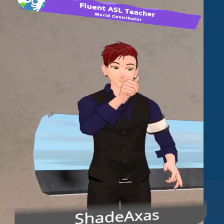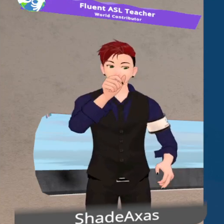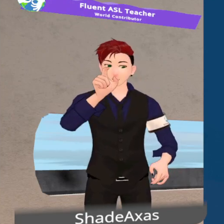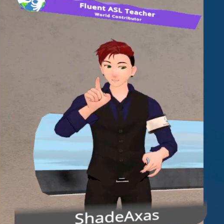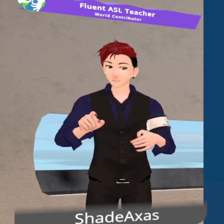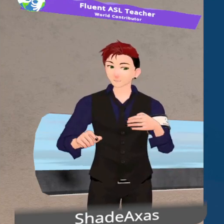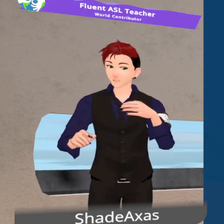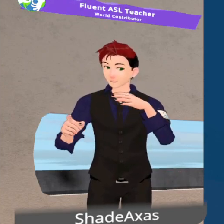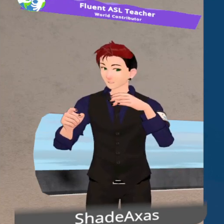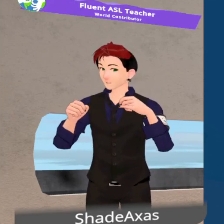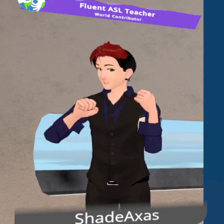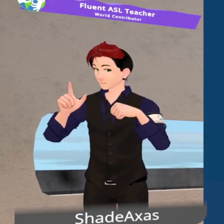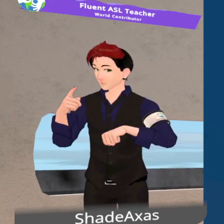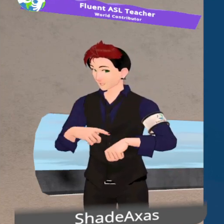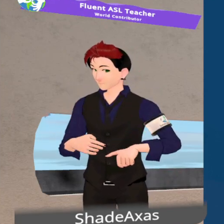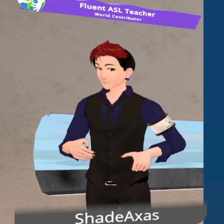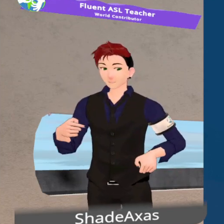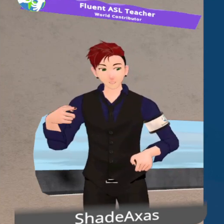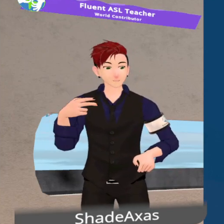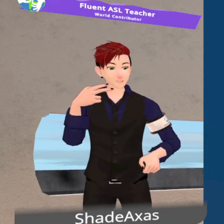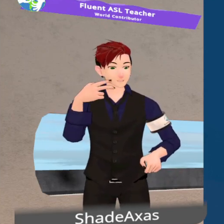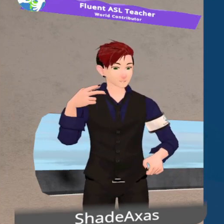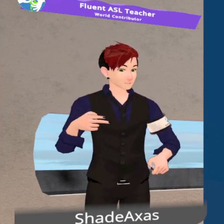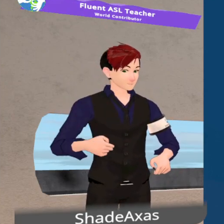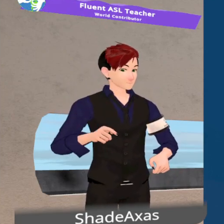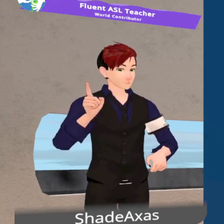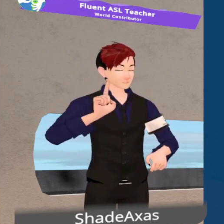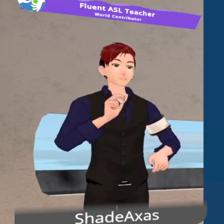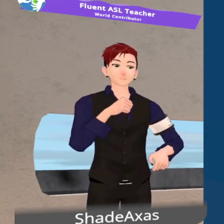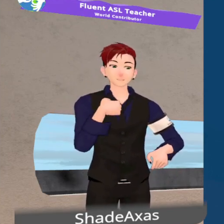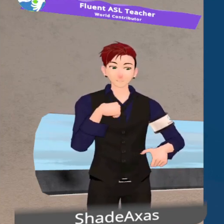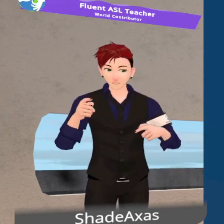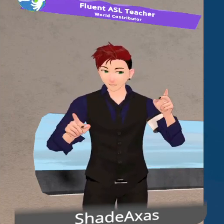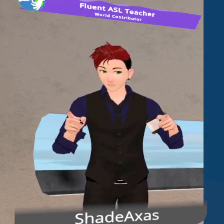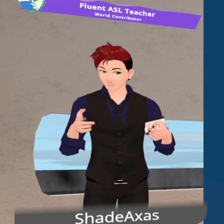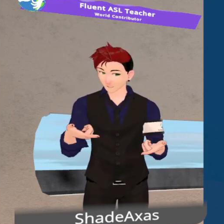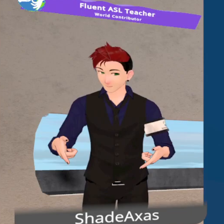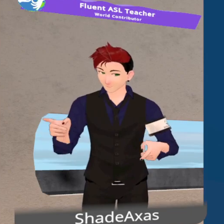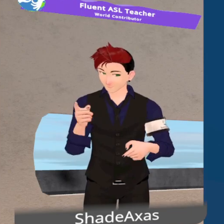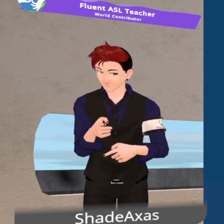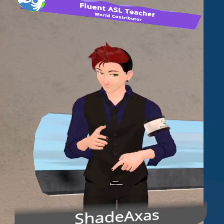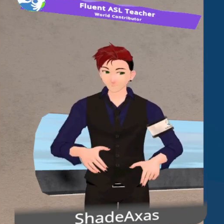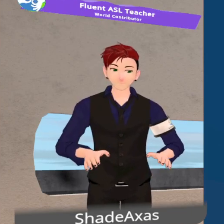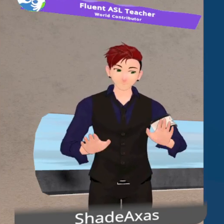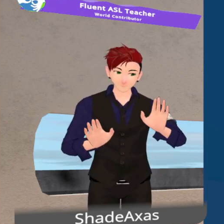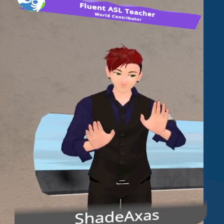So another question that pops up all the time is, oh, helping hands. That's where all the mutes hang out, right?